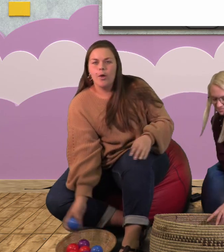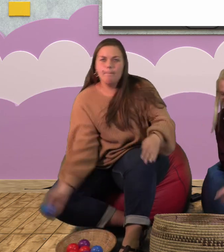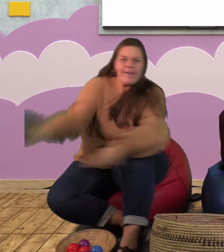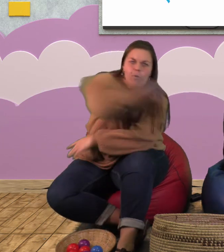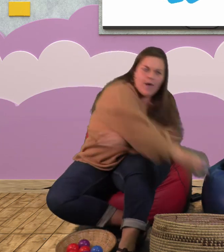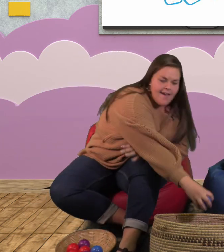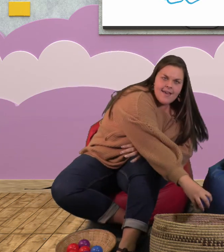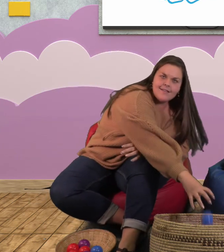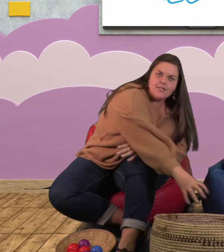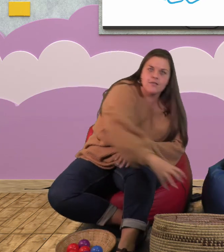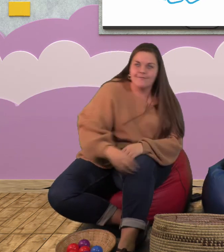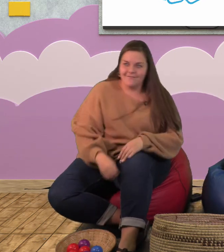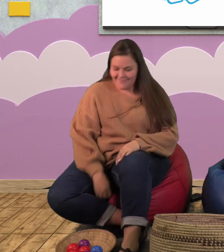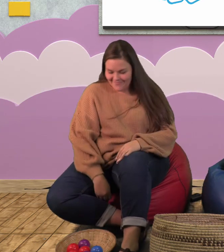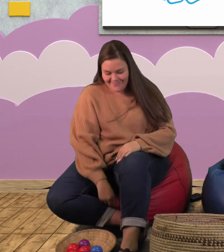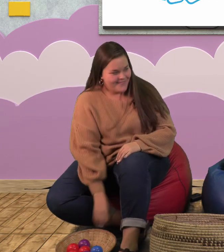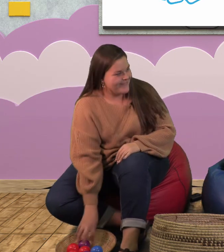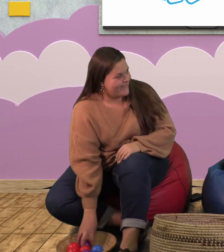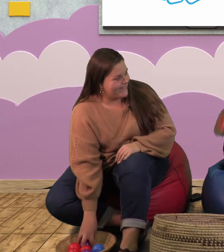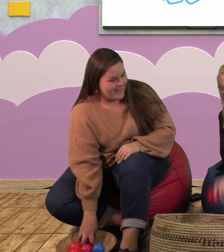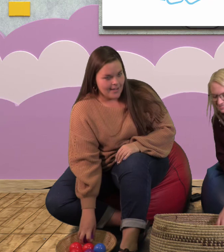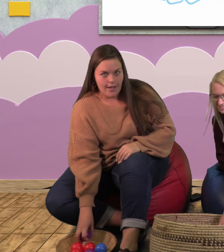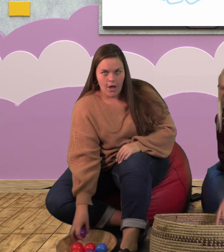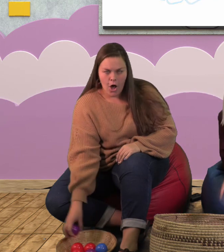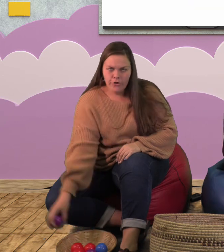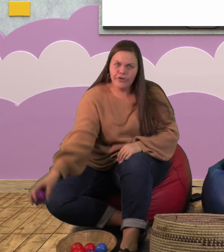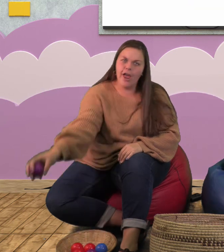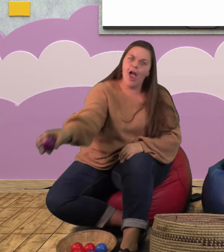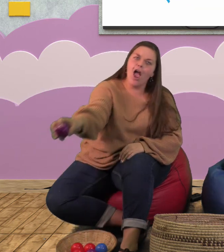seven, eight, nine,